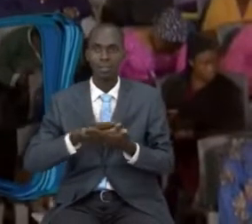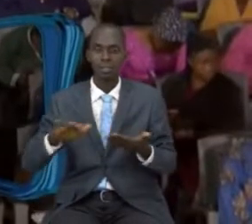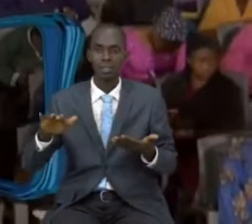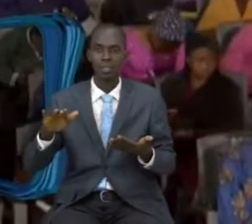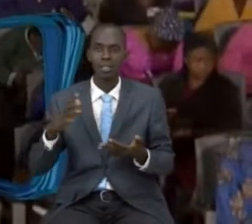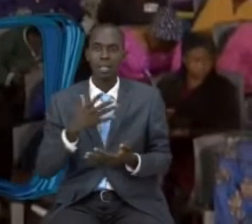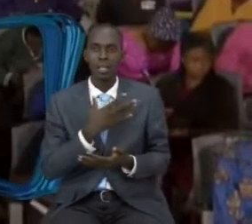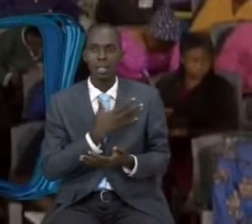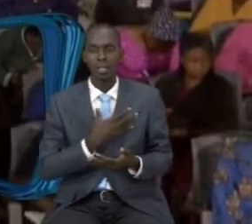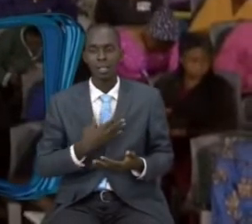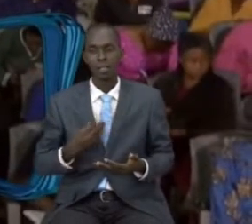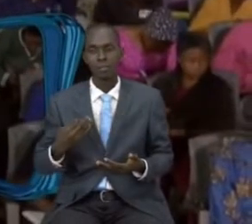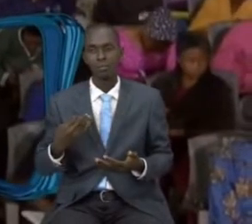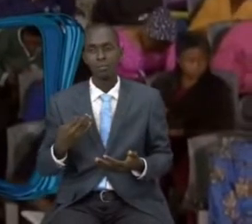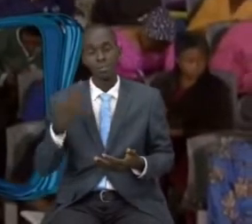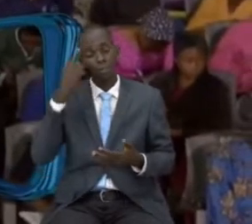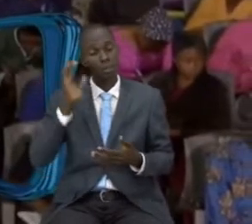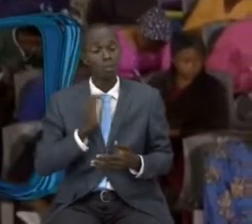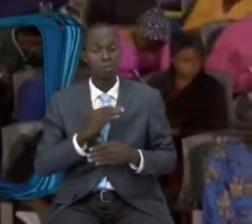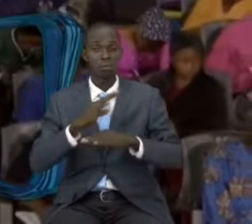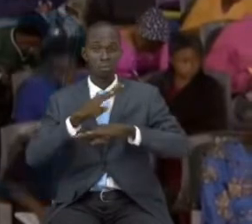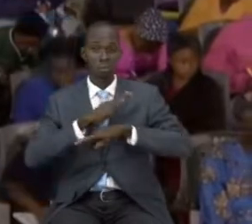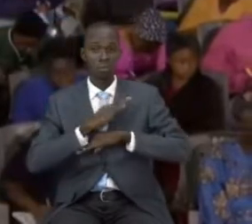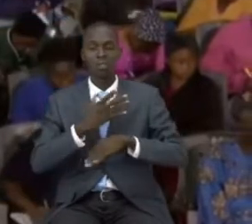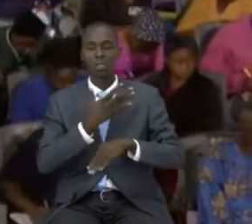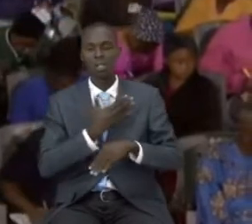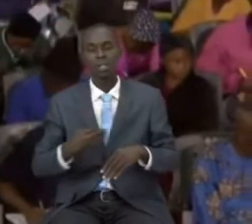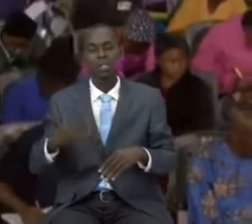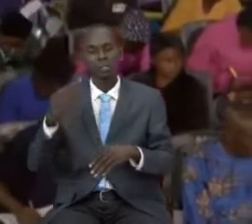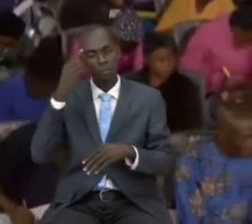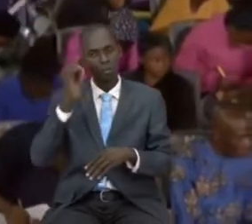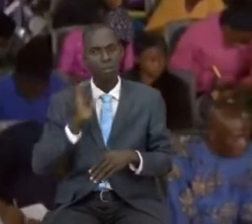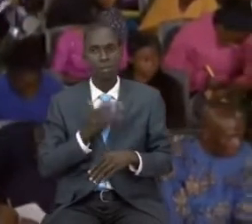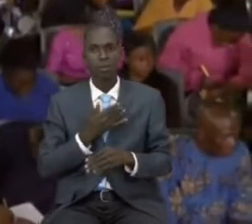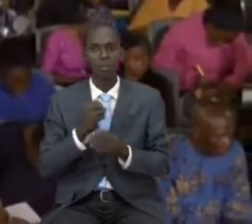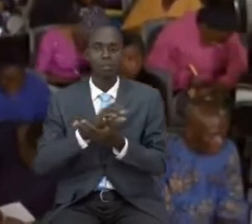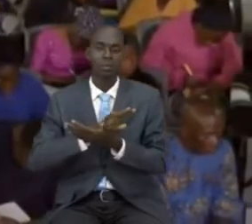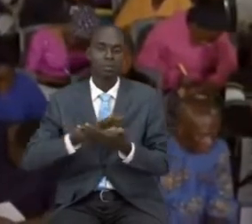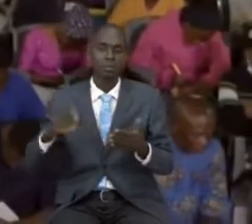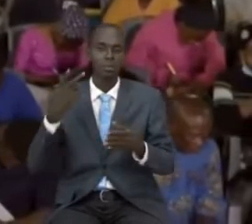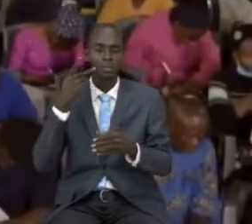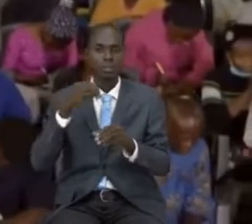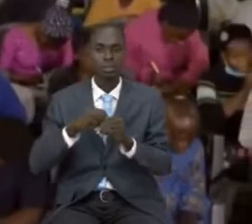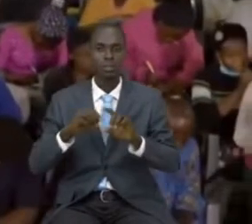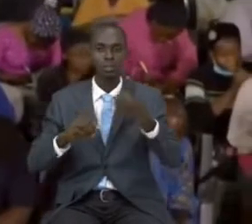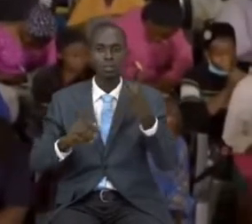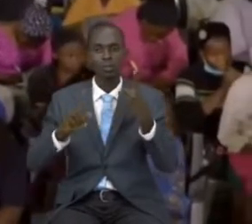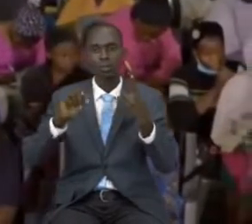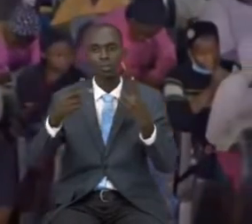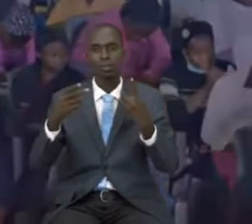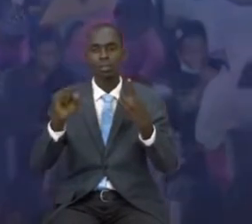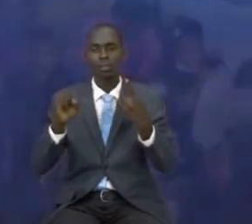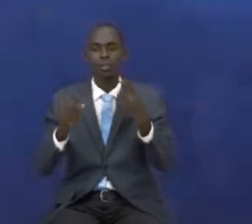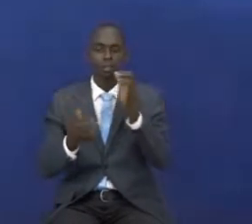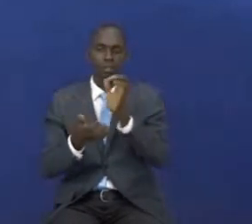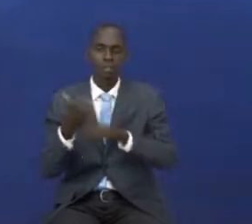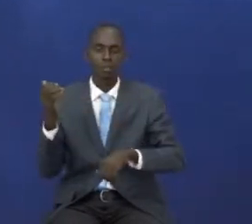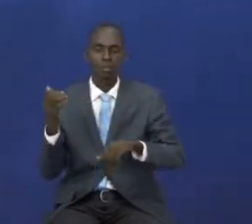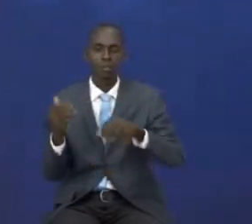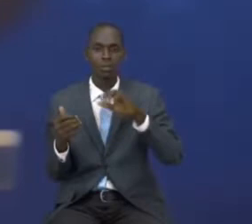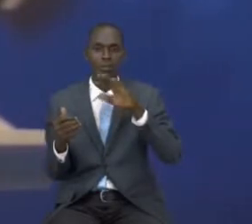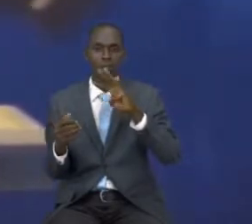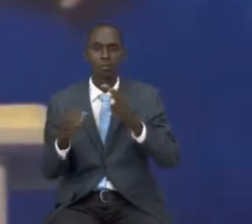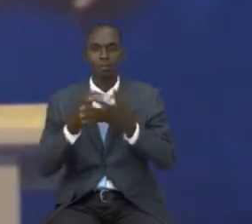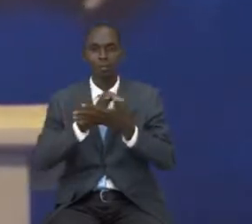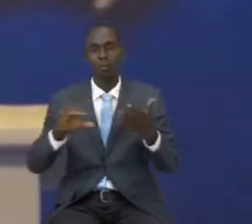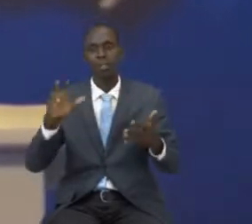sanctification. Look at 1 Thessalonians chapter 4. And I'm reading from verse 3. For this